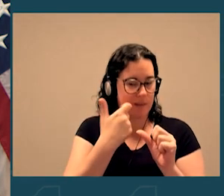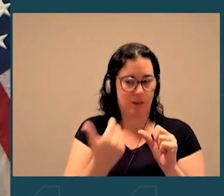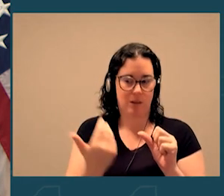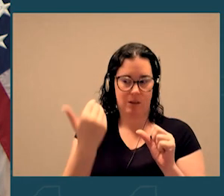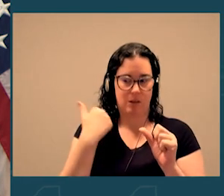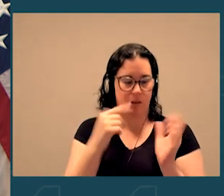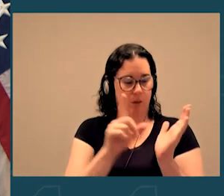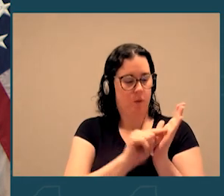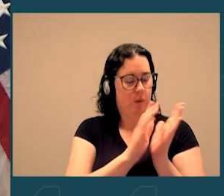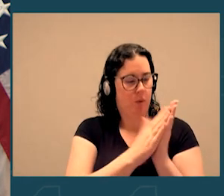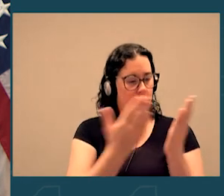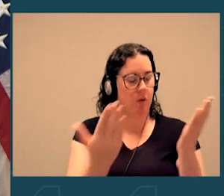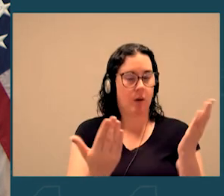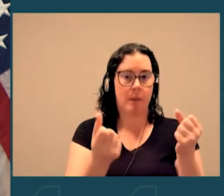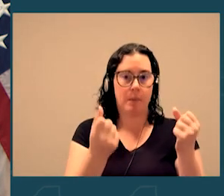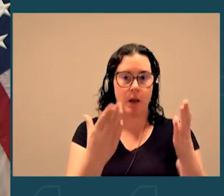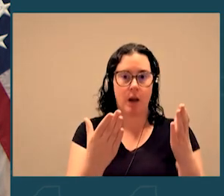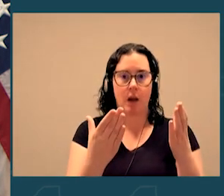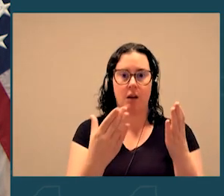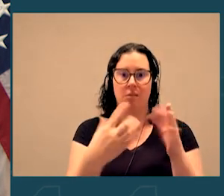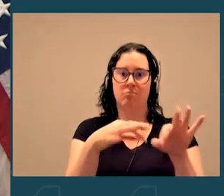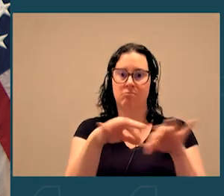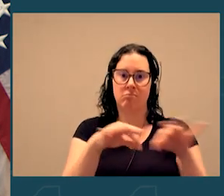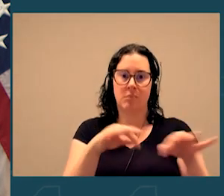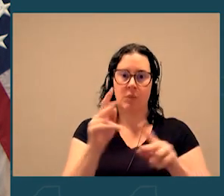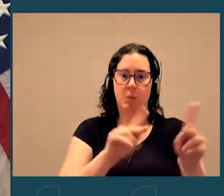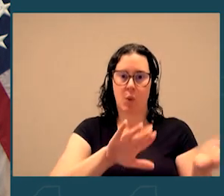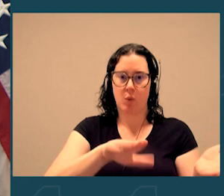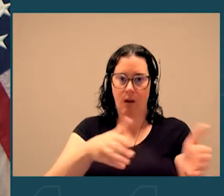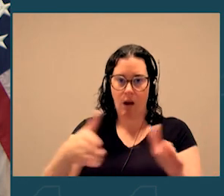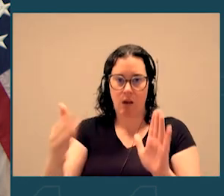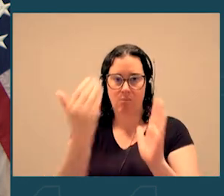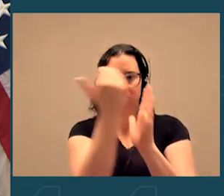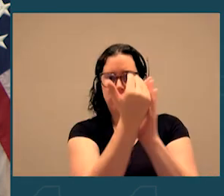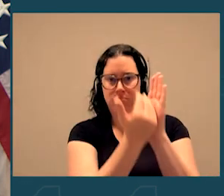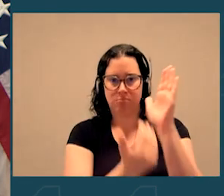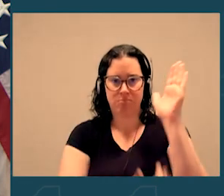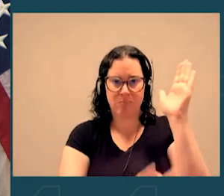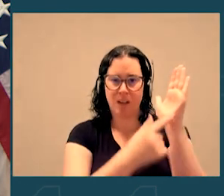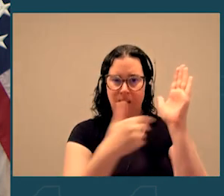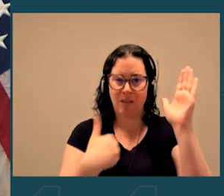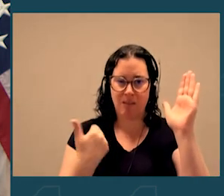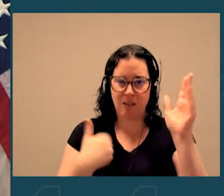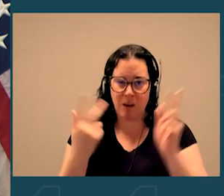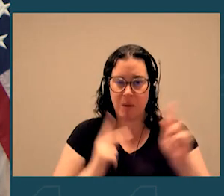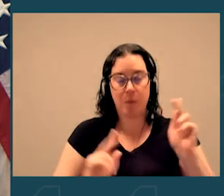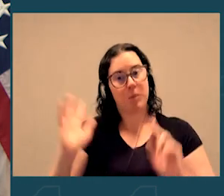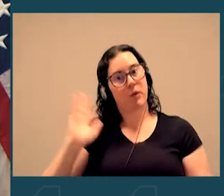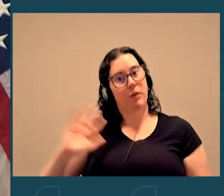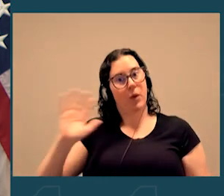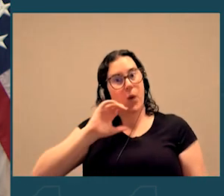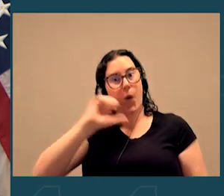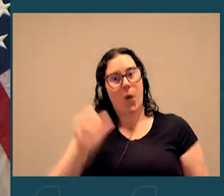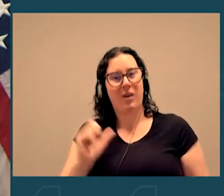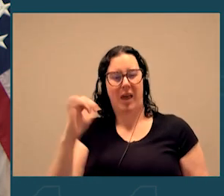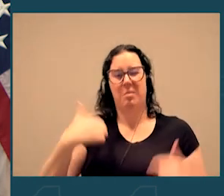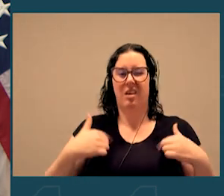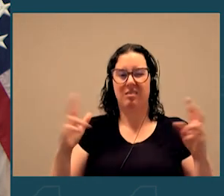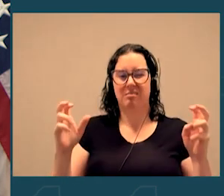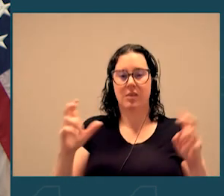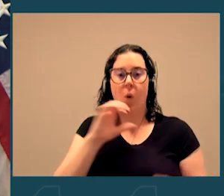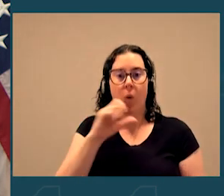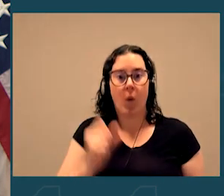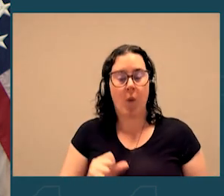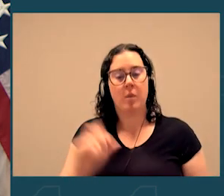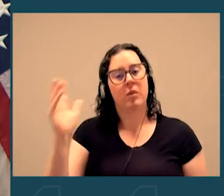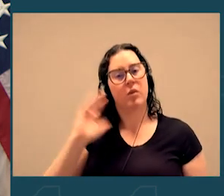all the obituaries. And the faces were so young. They used to be old people, old like me now. I used to read the paper,